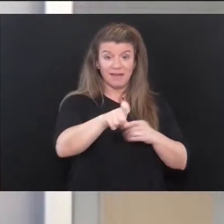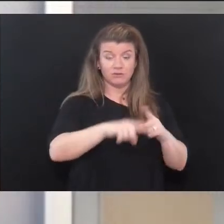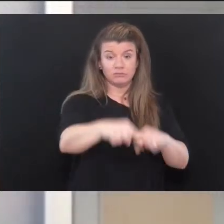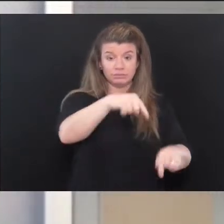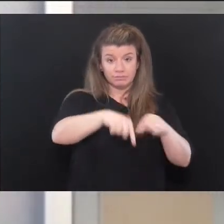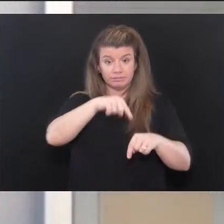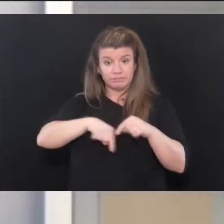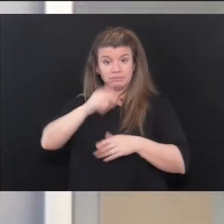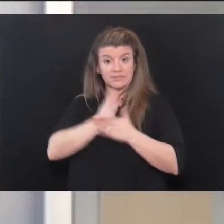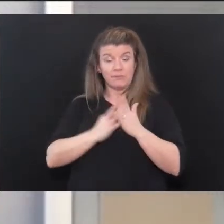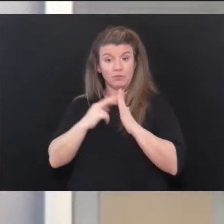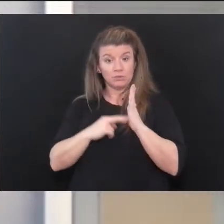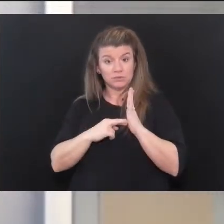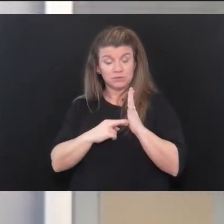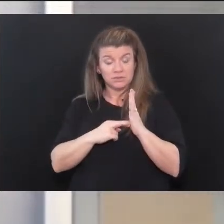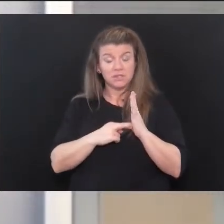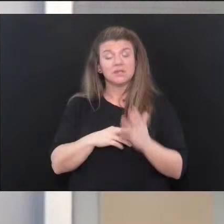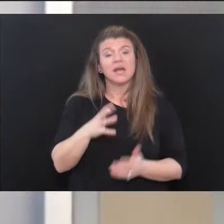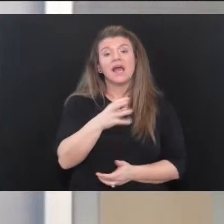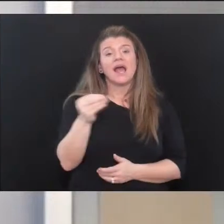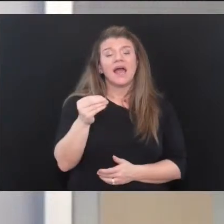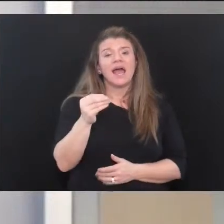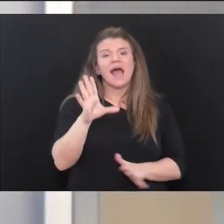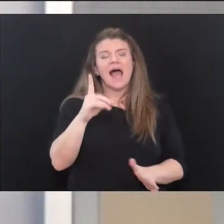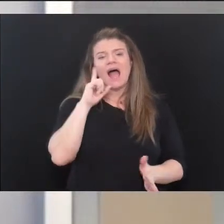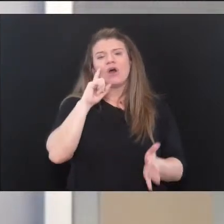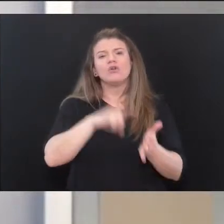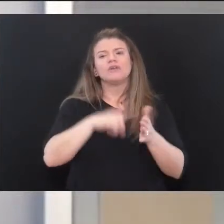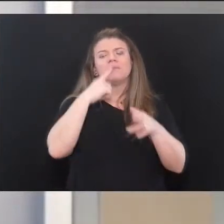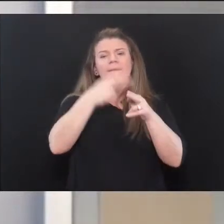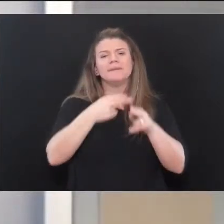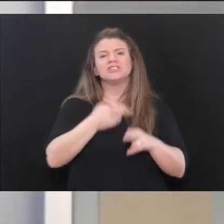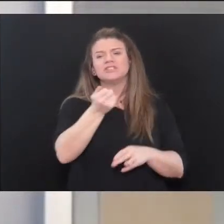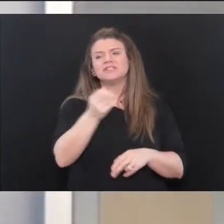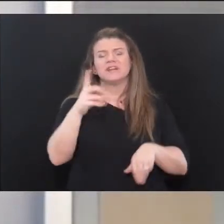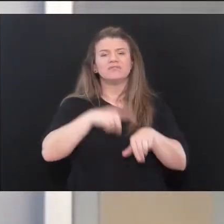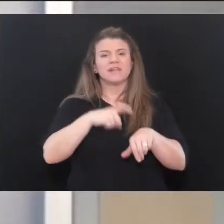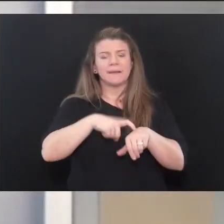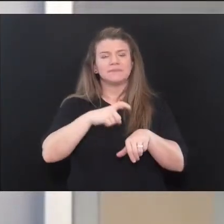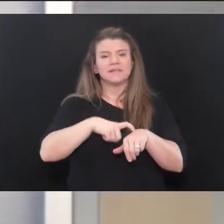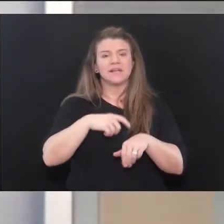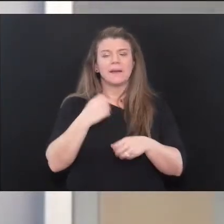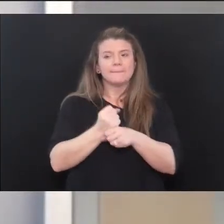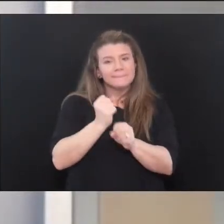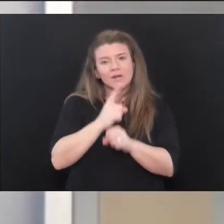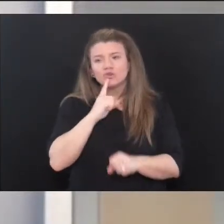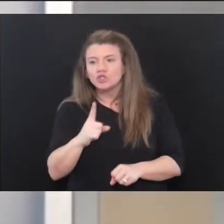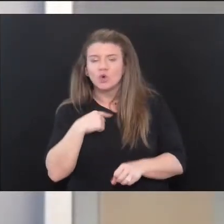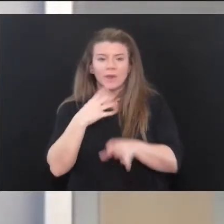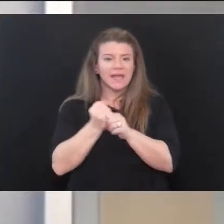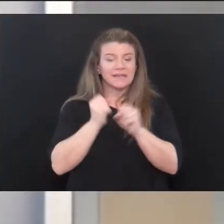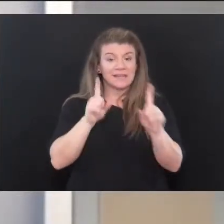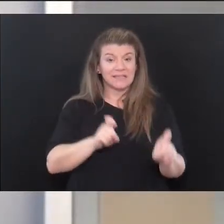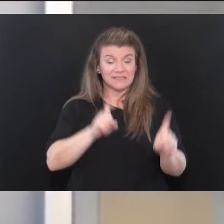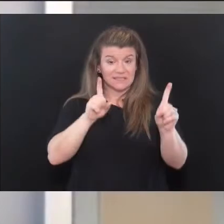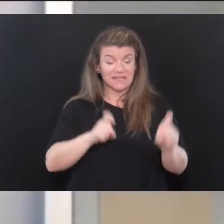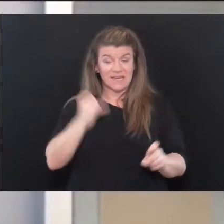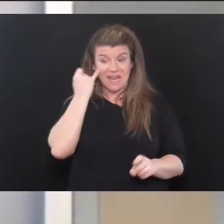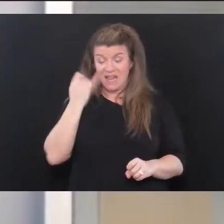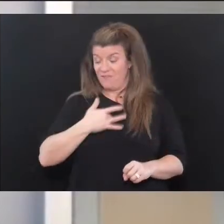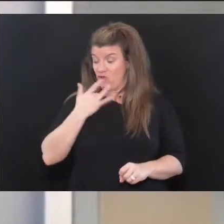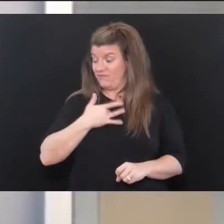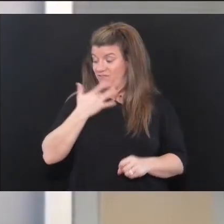that back? And then I know it's been mentioned several times by the doctors about making sure to get a test if you